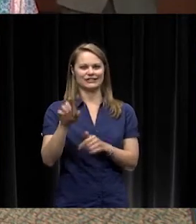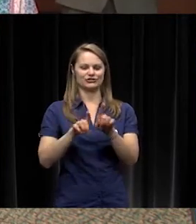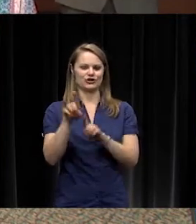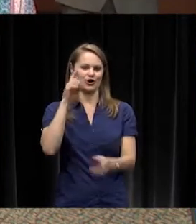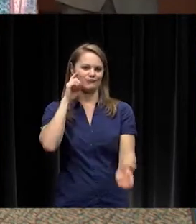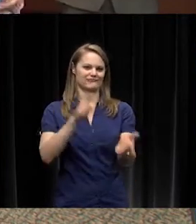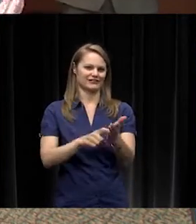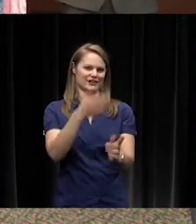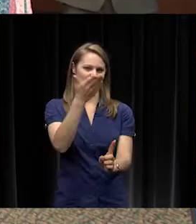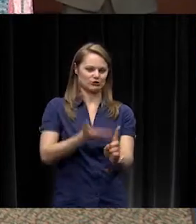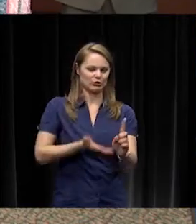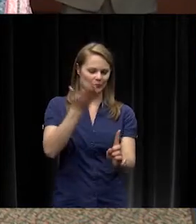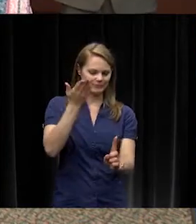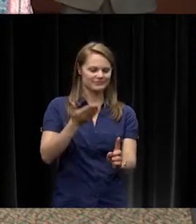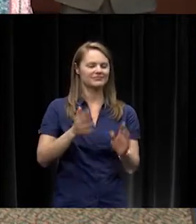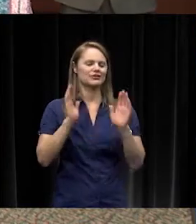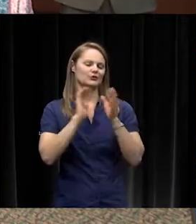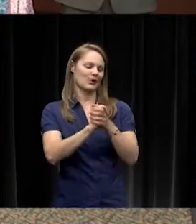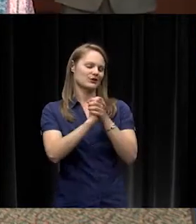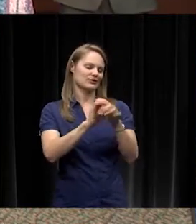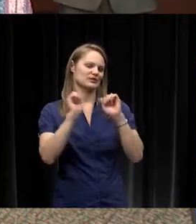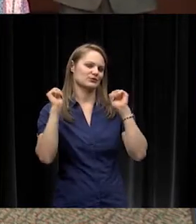accomplishment.